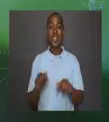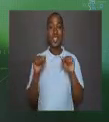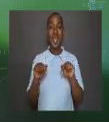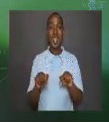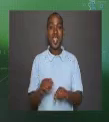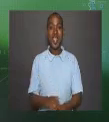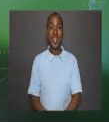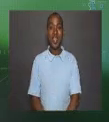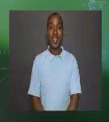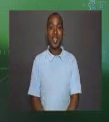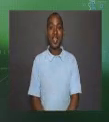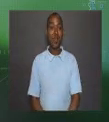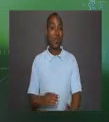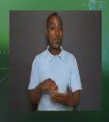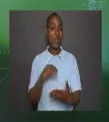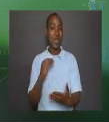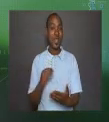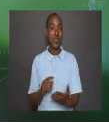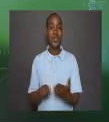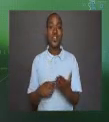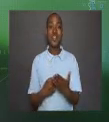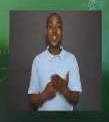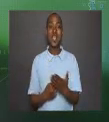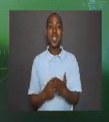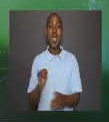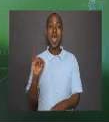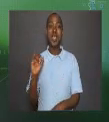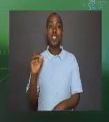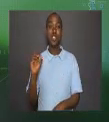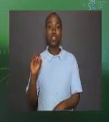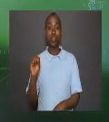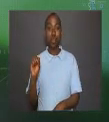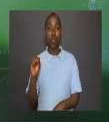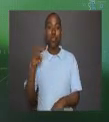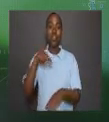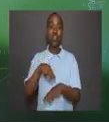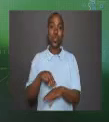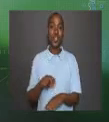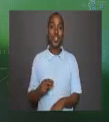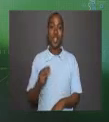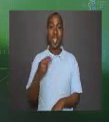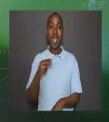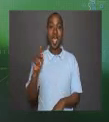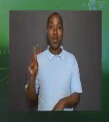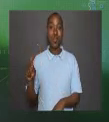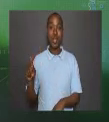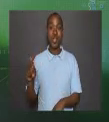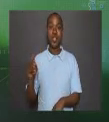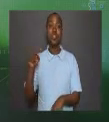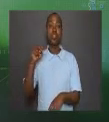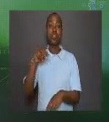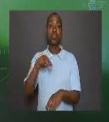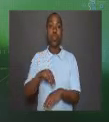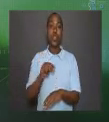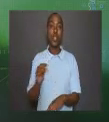Today, we are going to learn about isotonic, hypotonic, and hypertonic